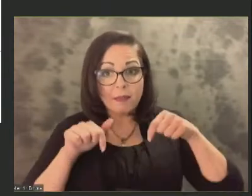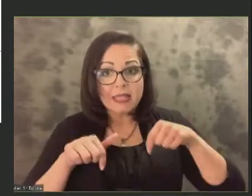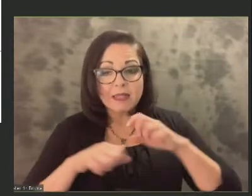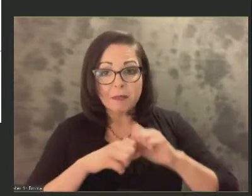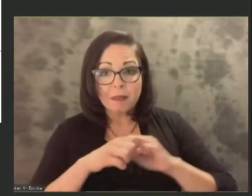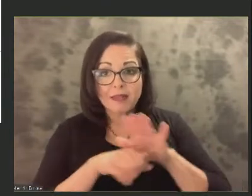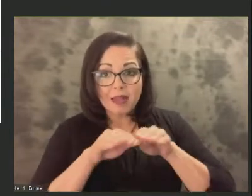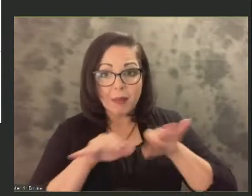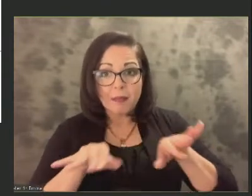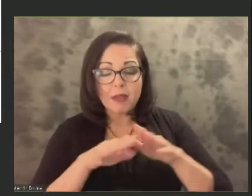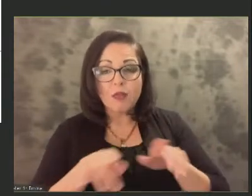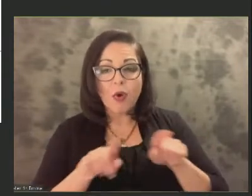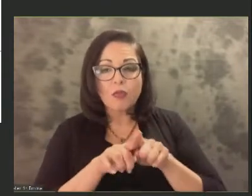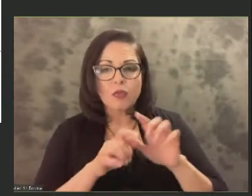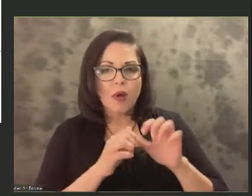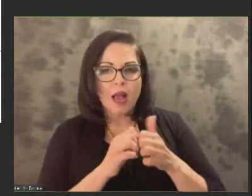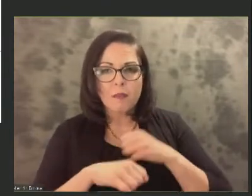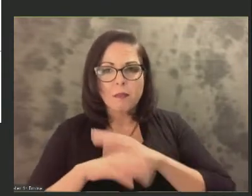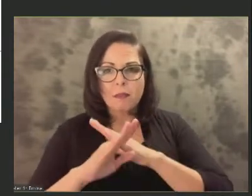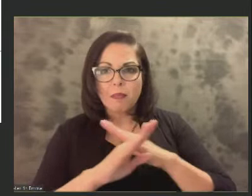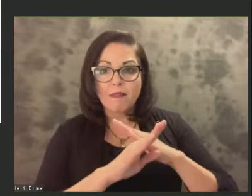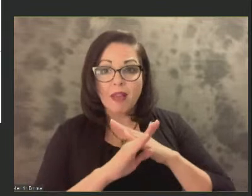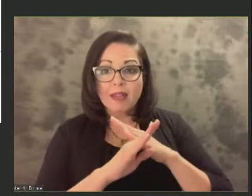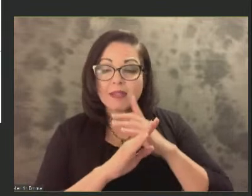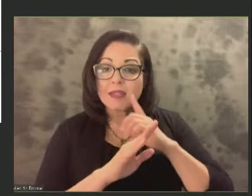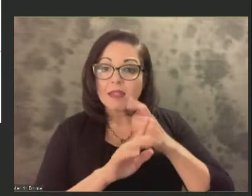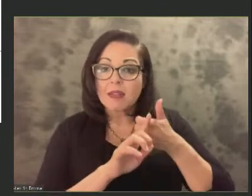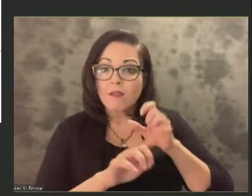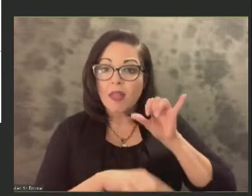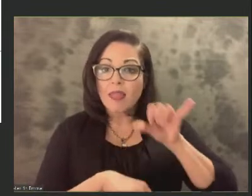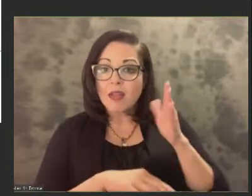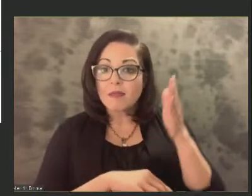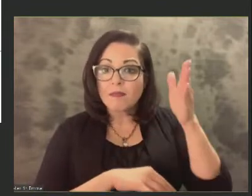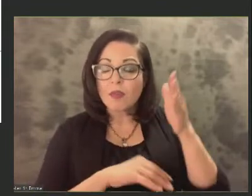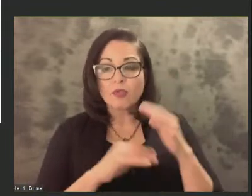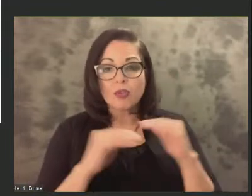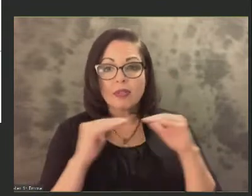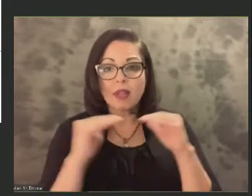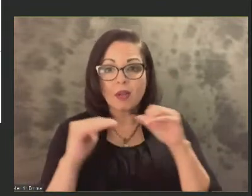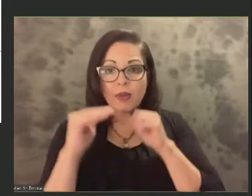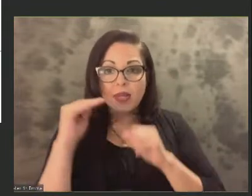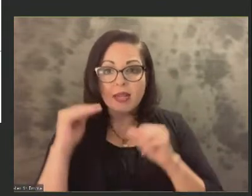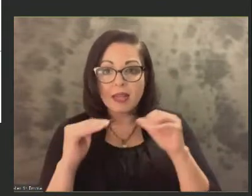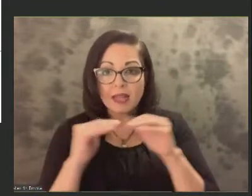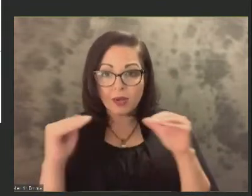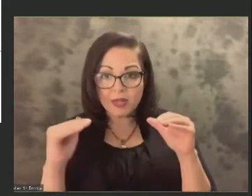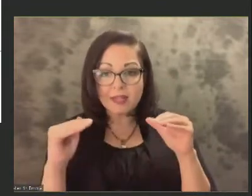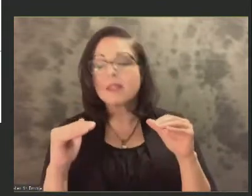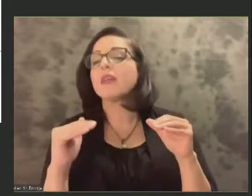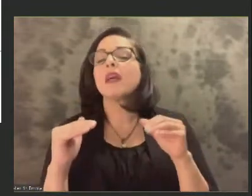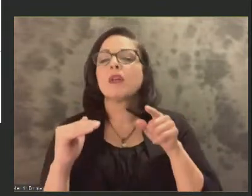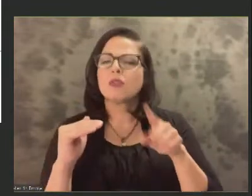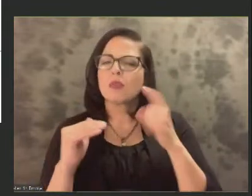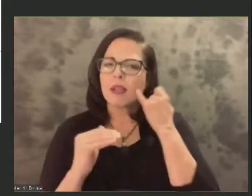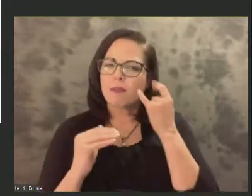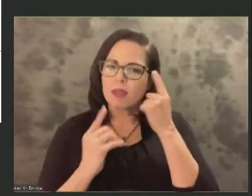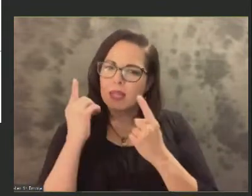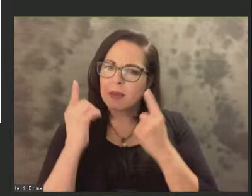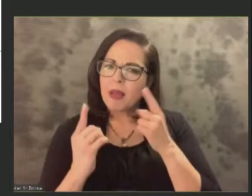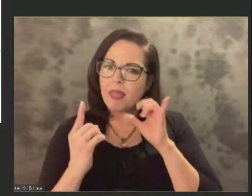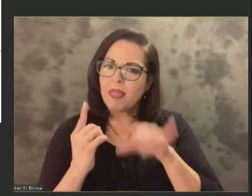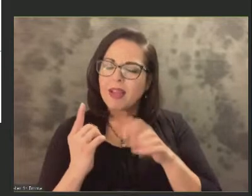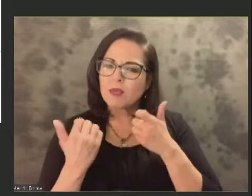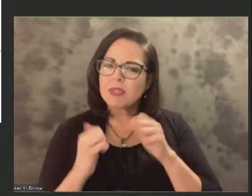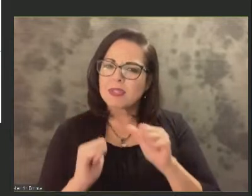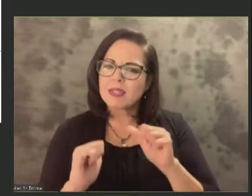pandemic, and how to prevent such inequities in the future. So if you really think about, you're still pondering,